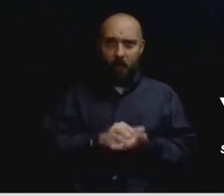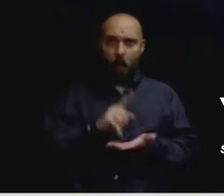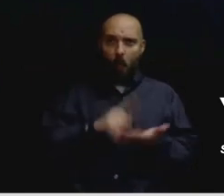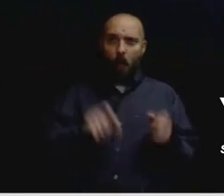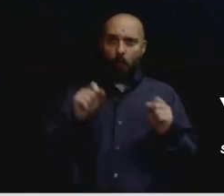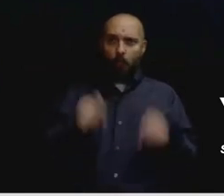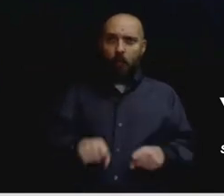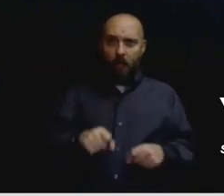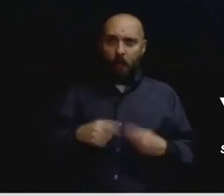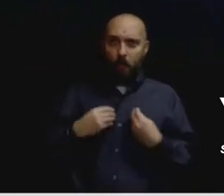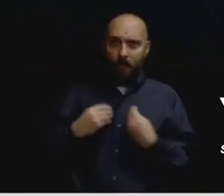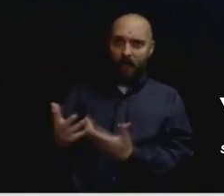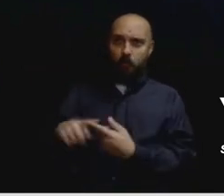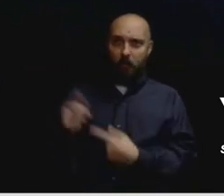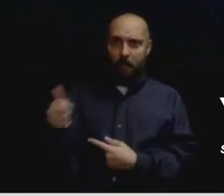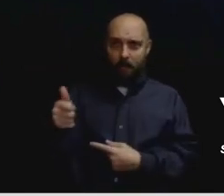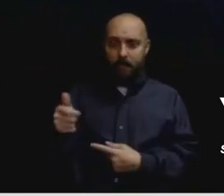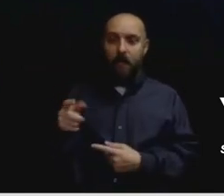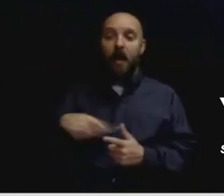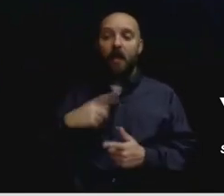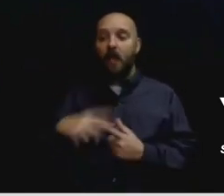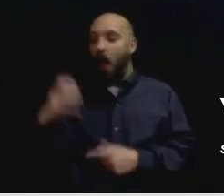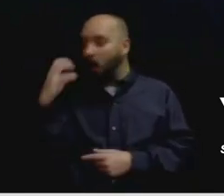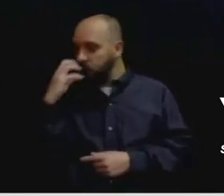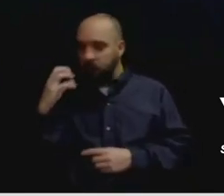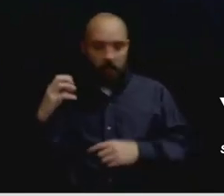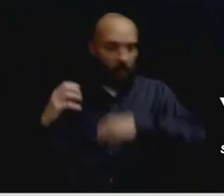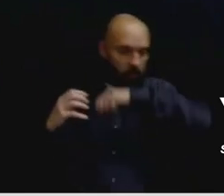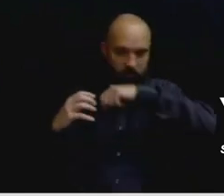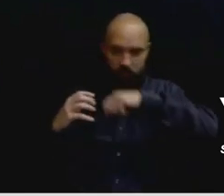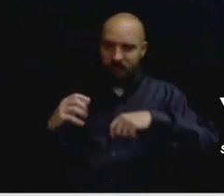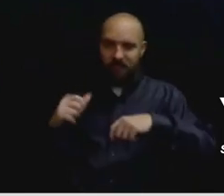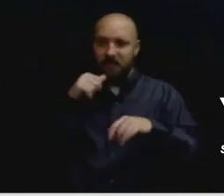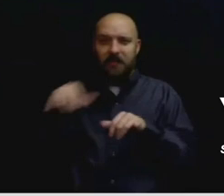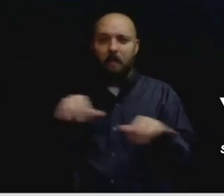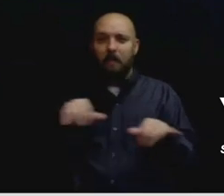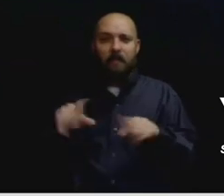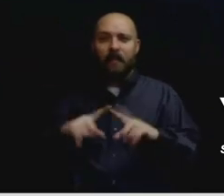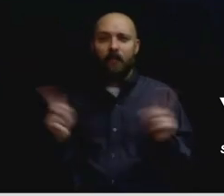providing, and then bite a chewy tube, it's not comparable.